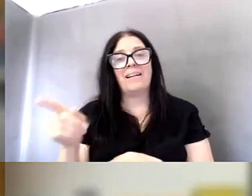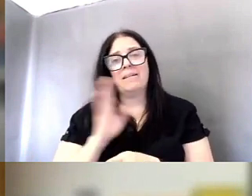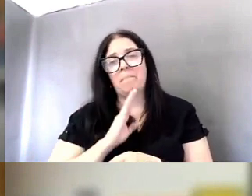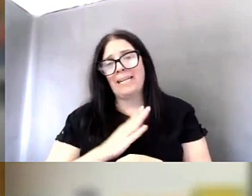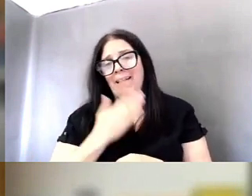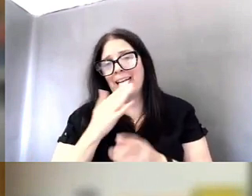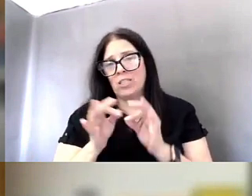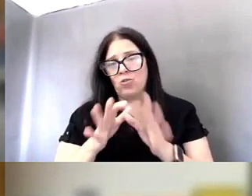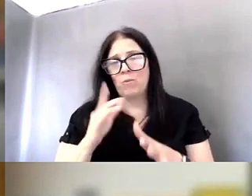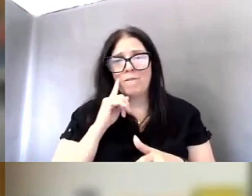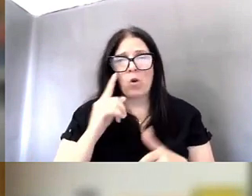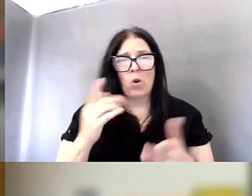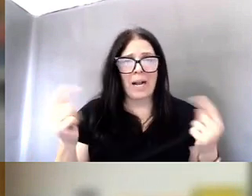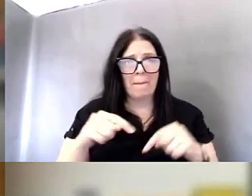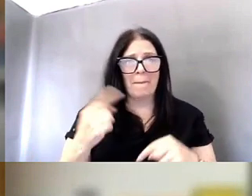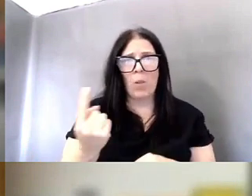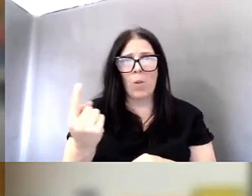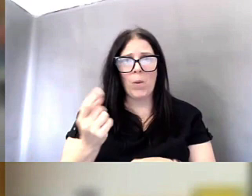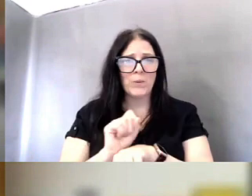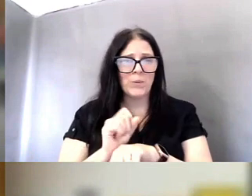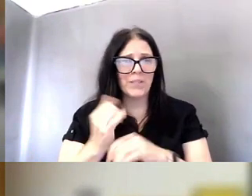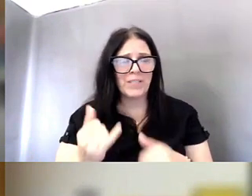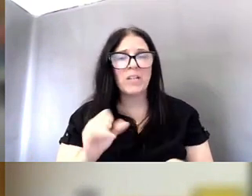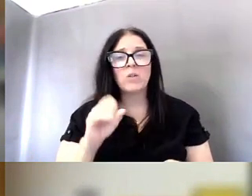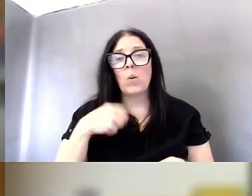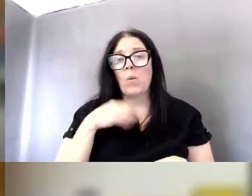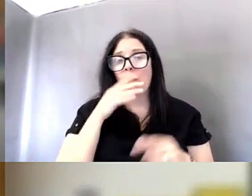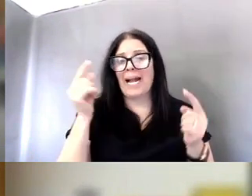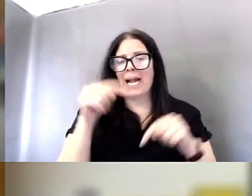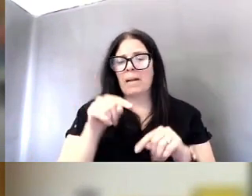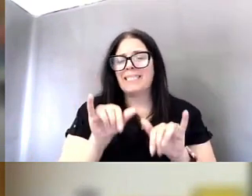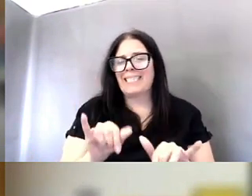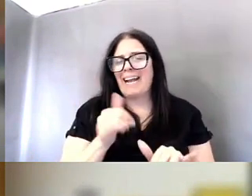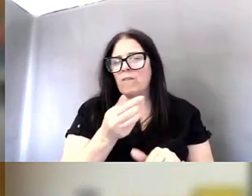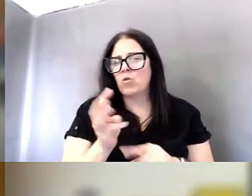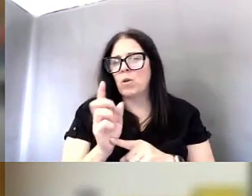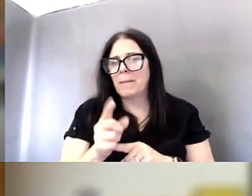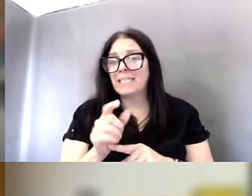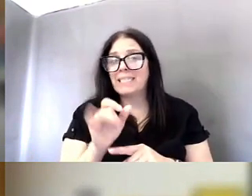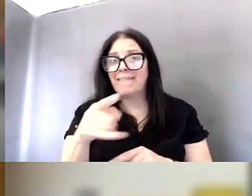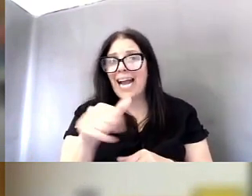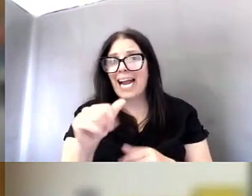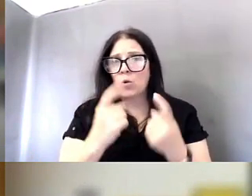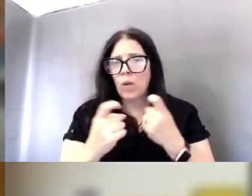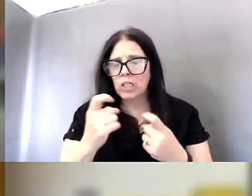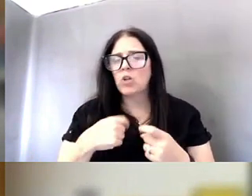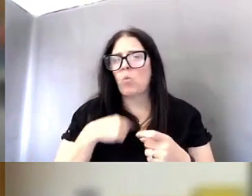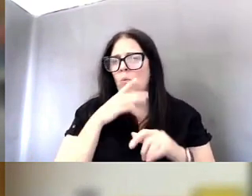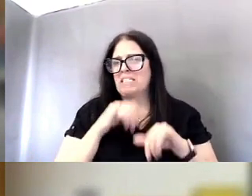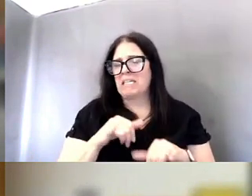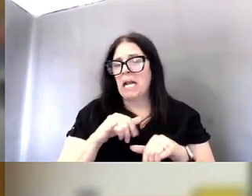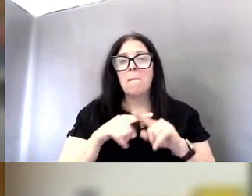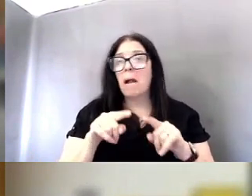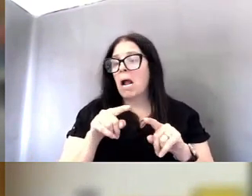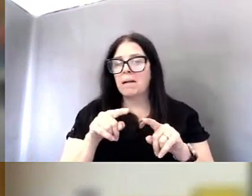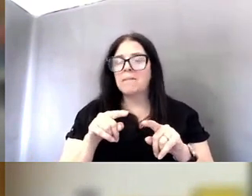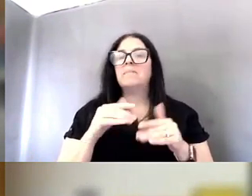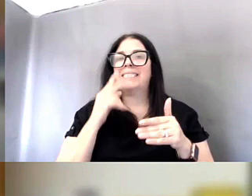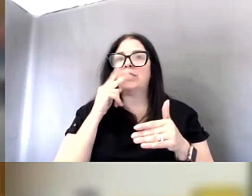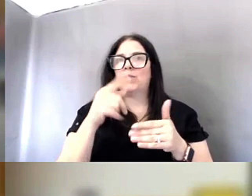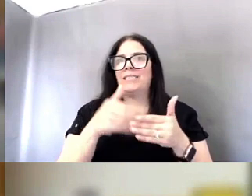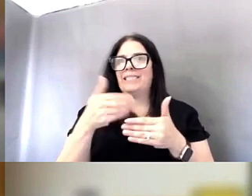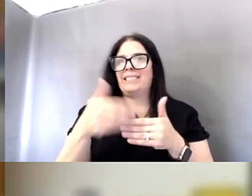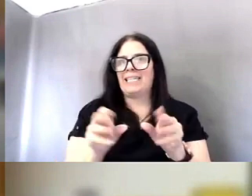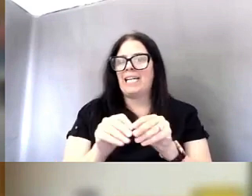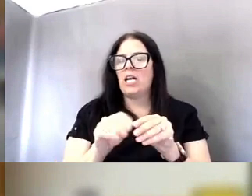for spending the time with us. We are going to stay here for a few more minutes to answer any additional questions or last minute comments, but